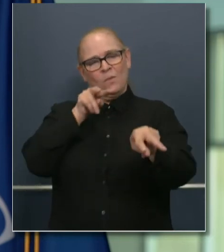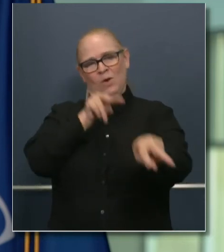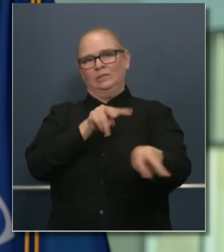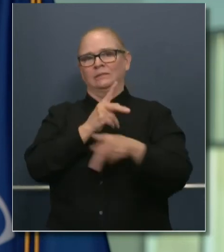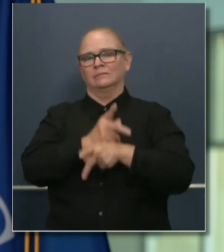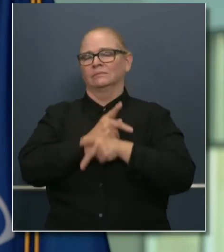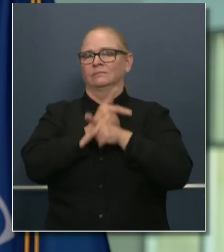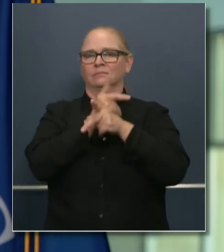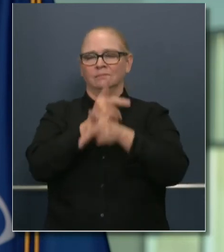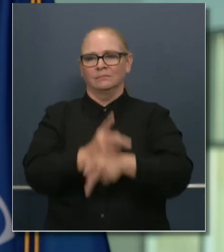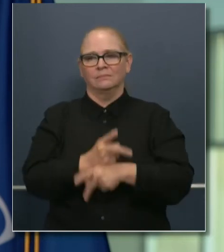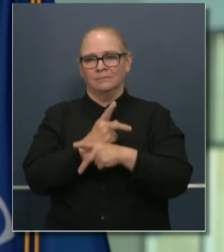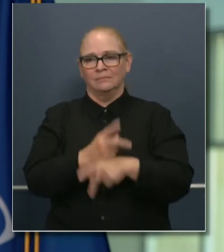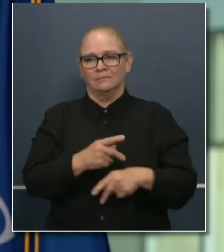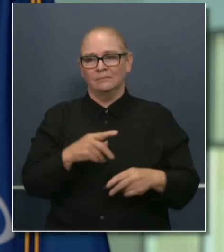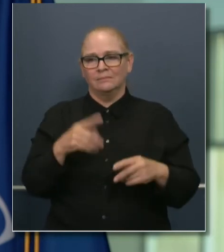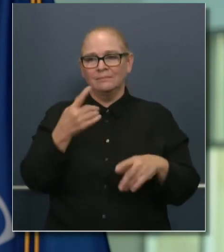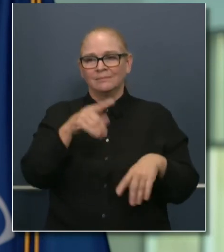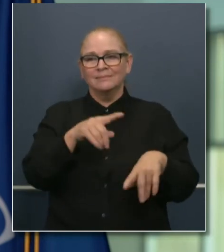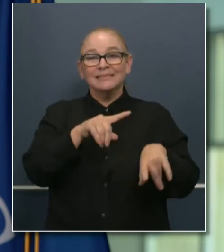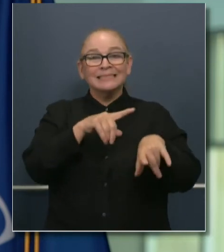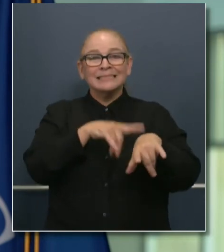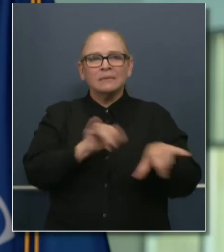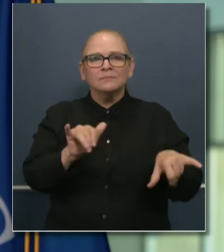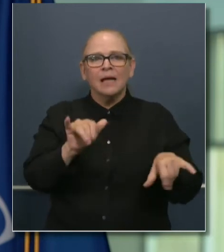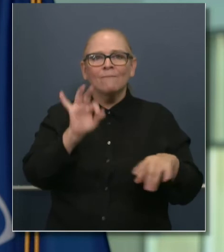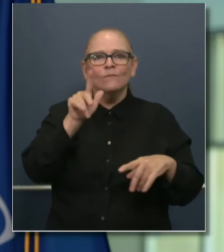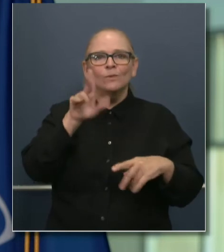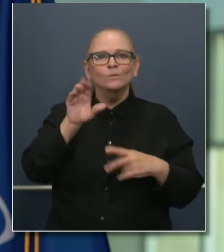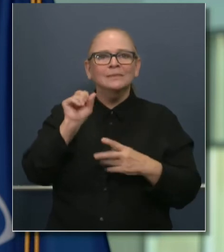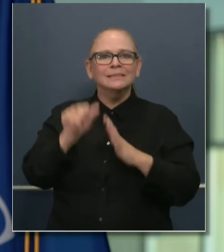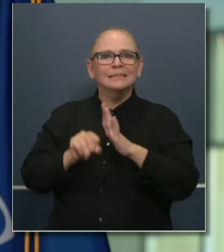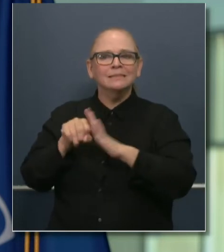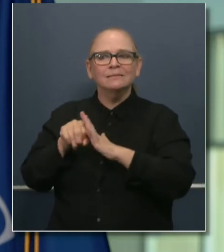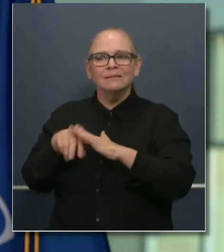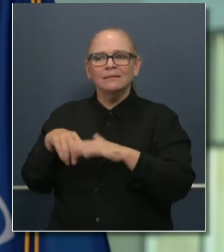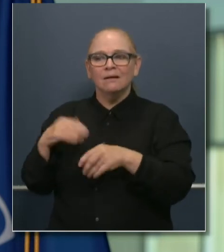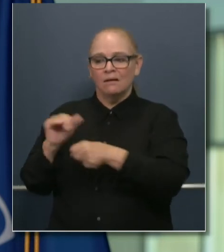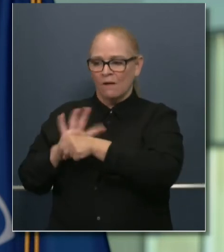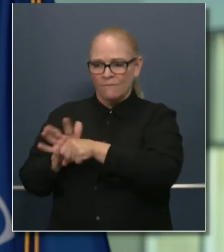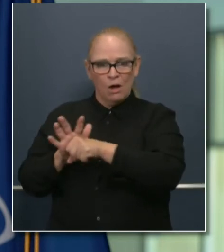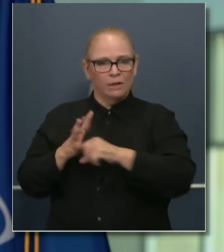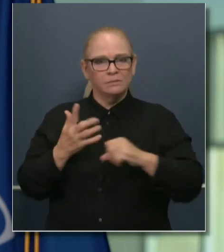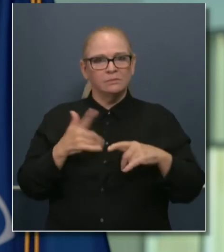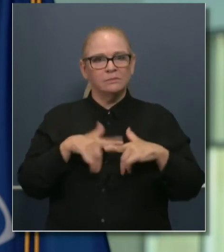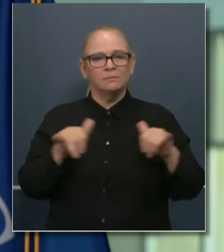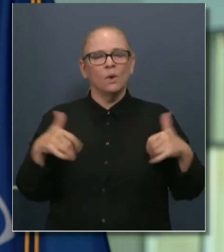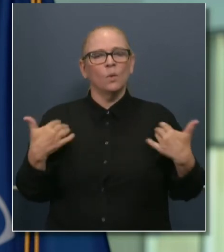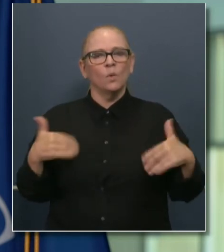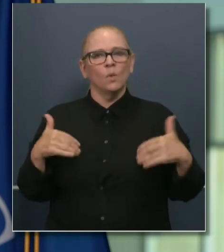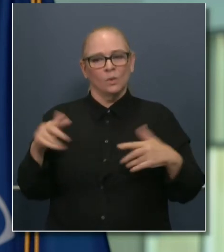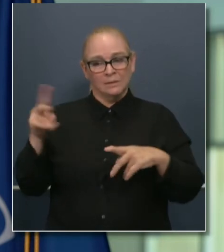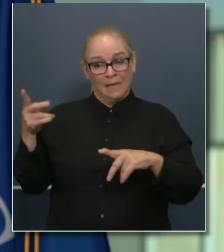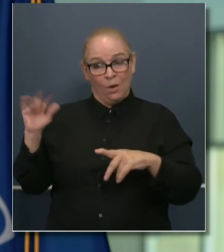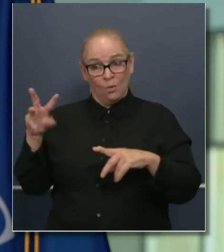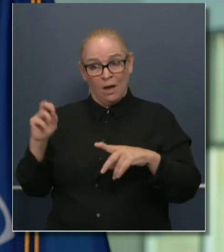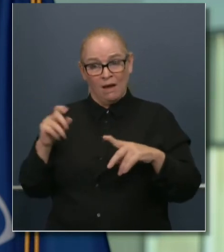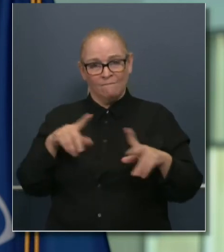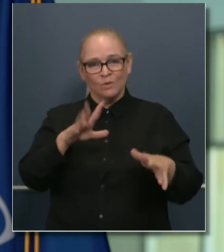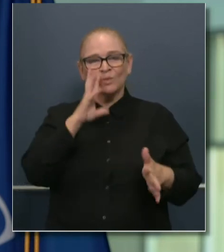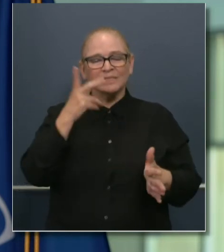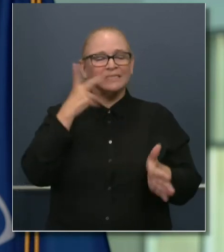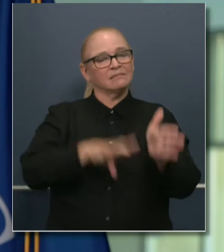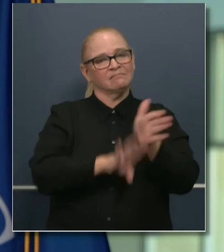flu season on top of COVID-19 likely having a resurgence in that